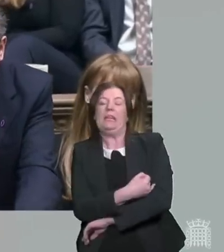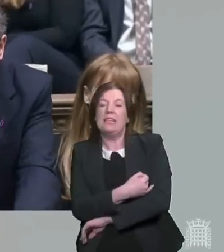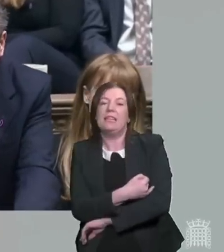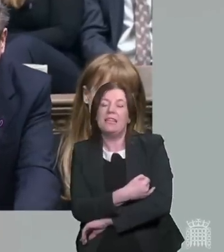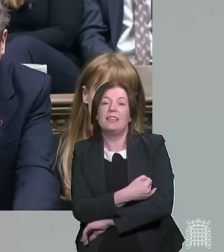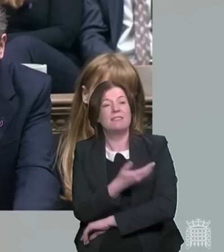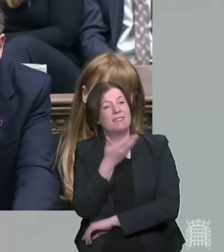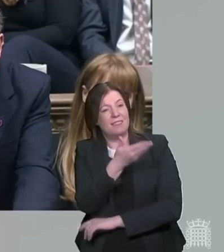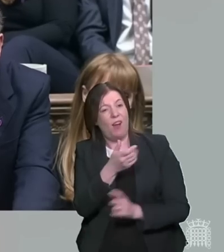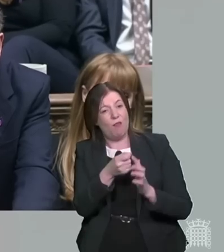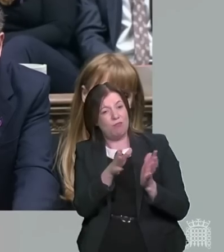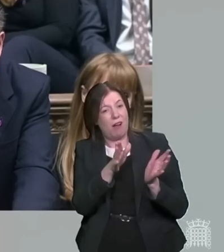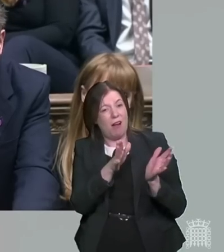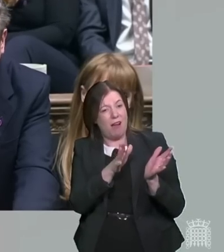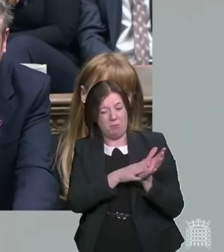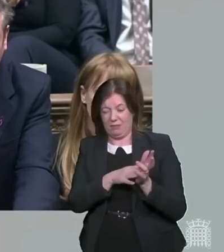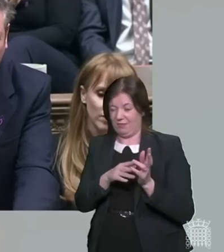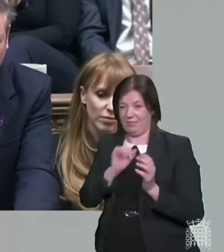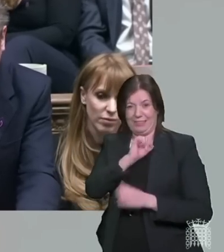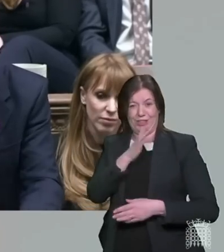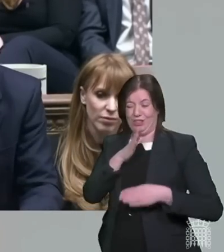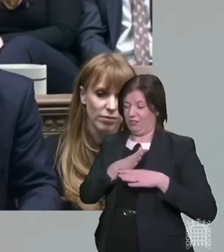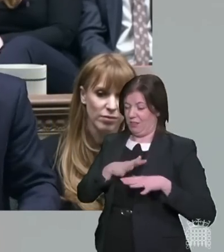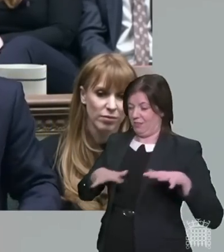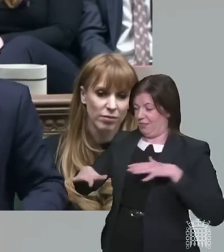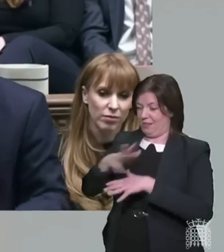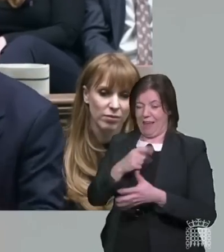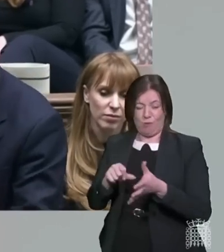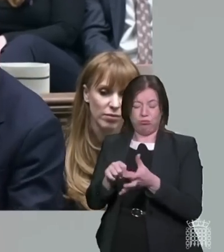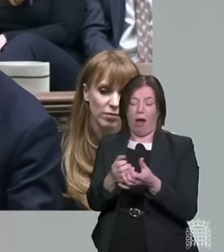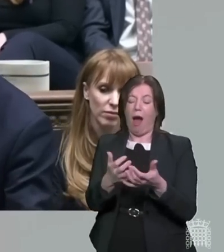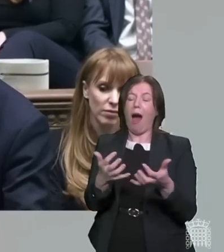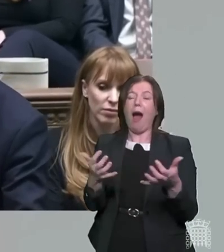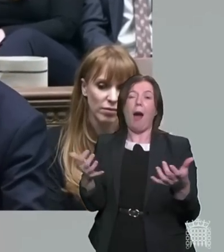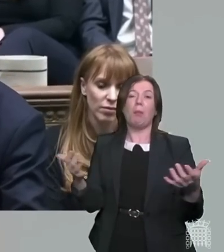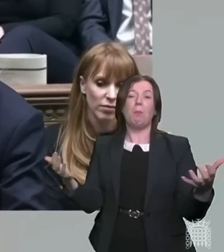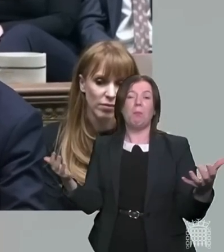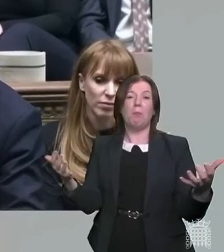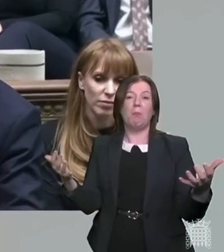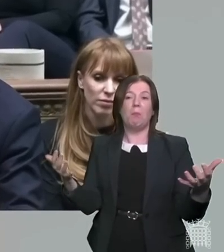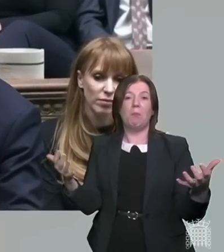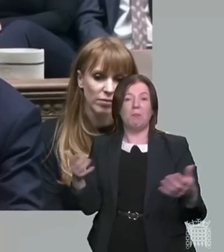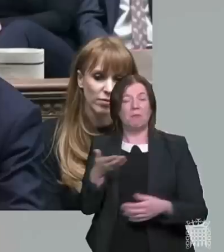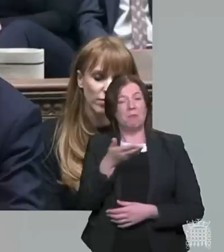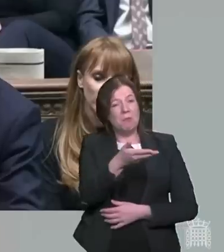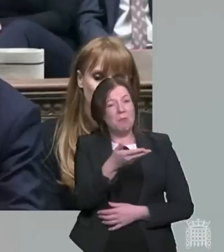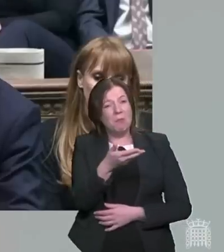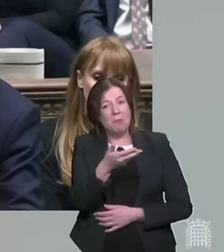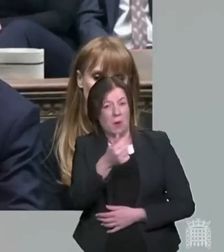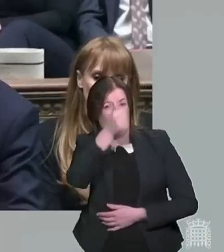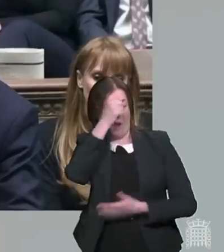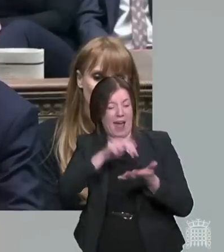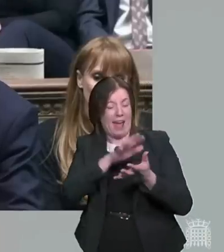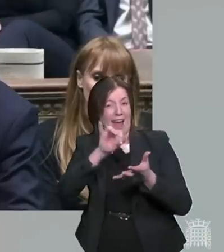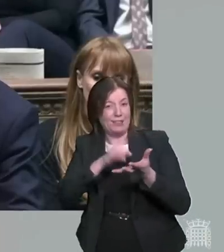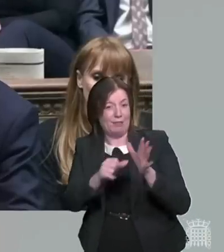A Prime Minister overseeing chaos, overwhelmed at every turn. He can't say when ambulances will get to heart